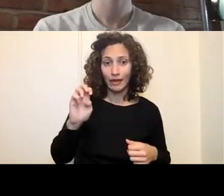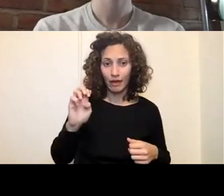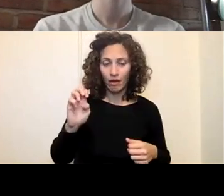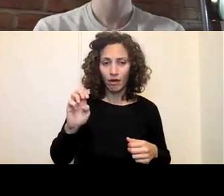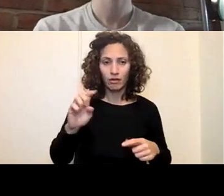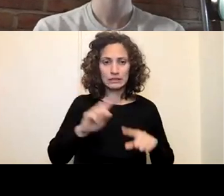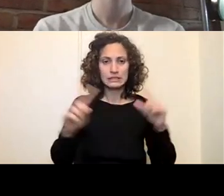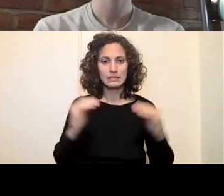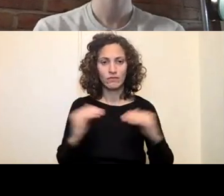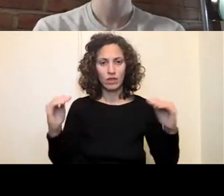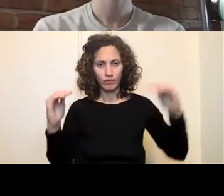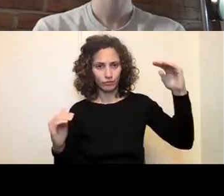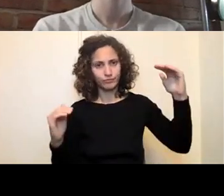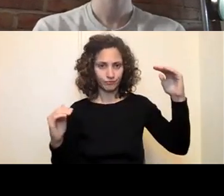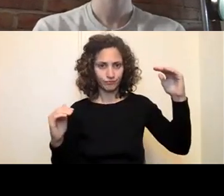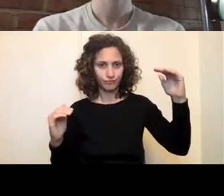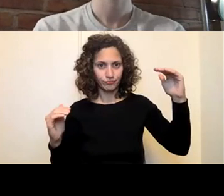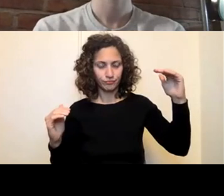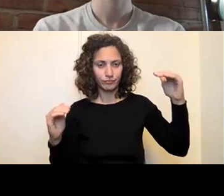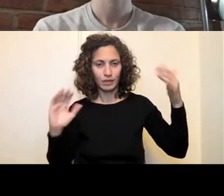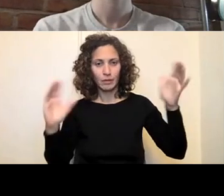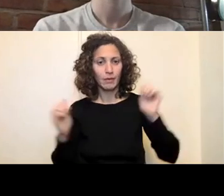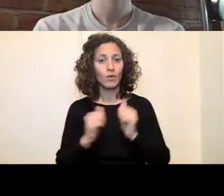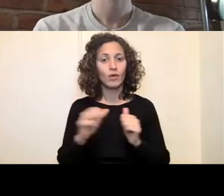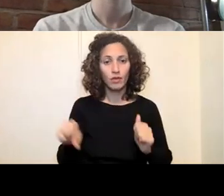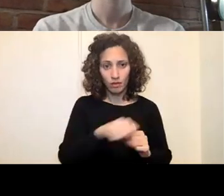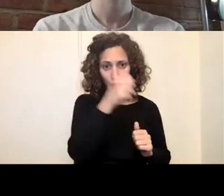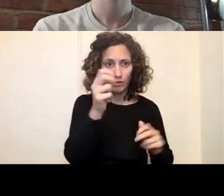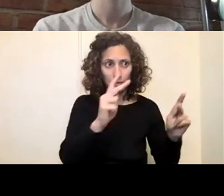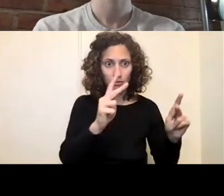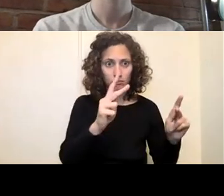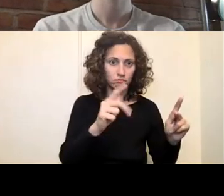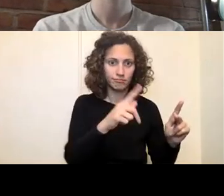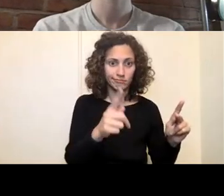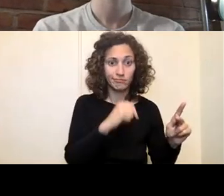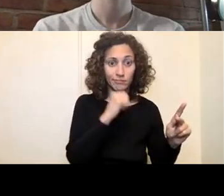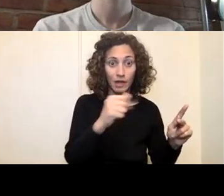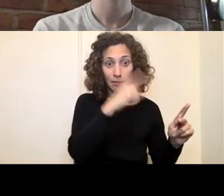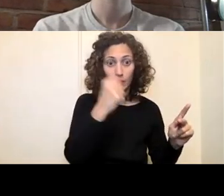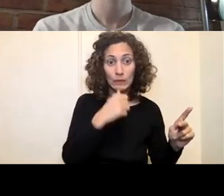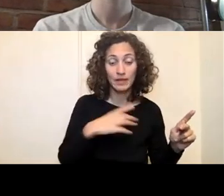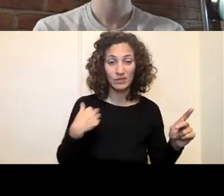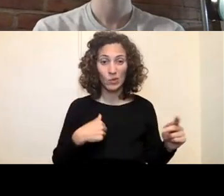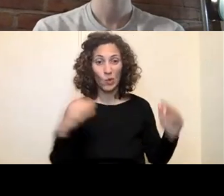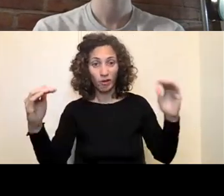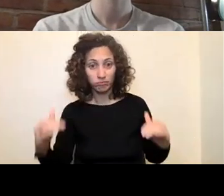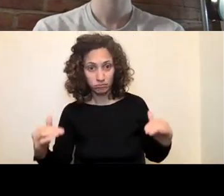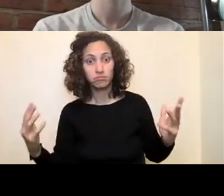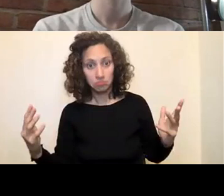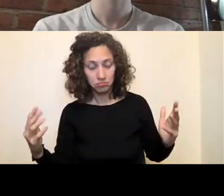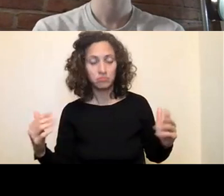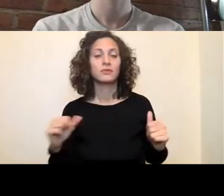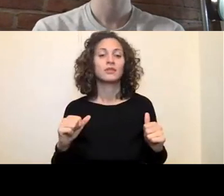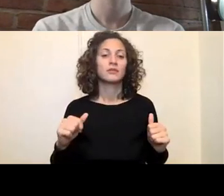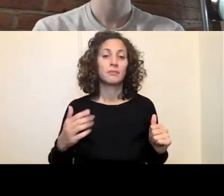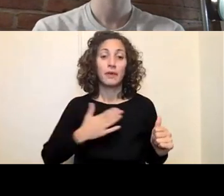than other people who are not Black women. However, okay, and so I have